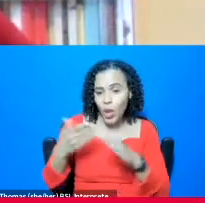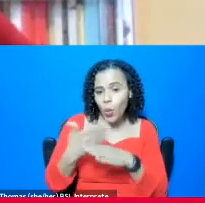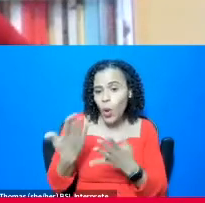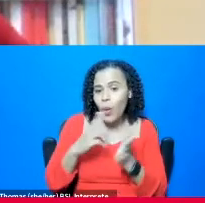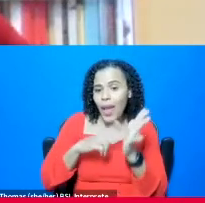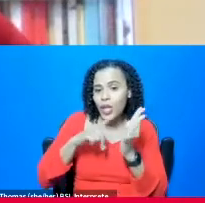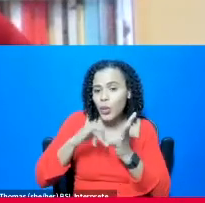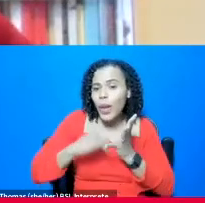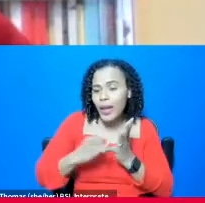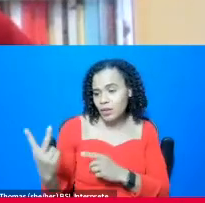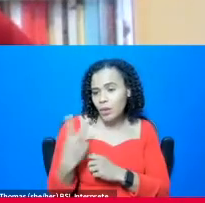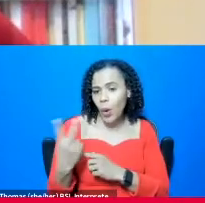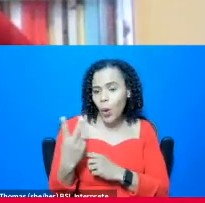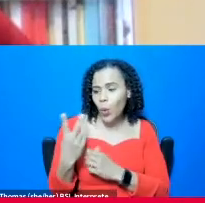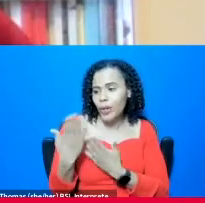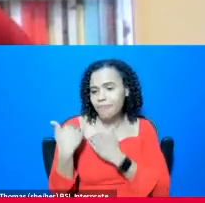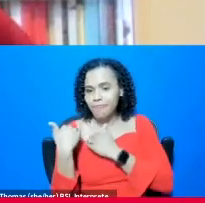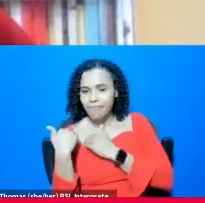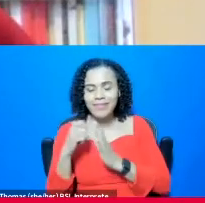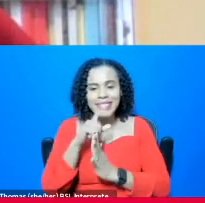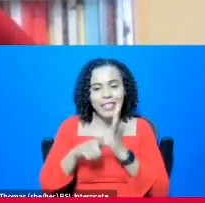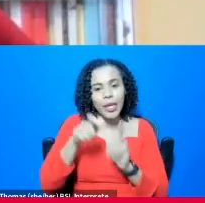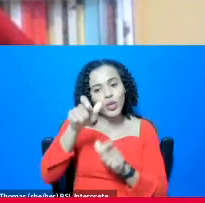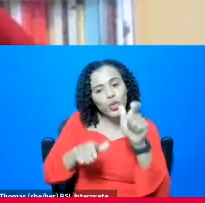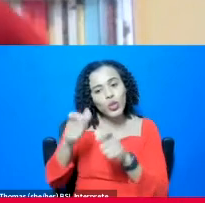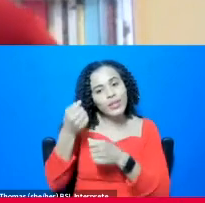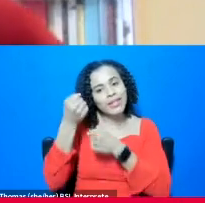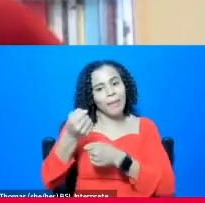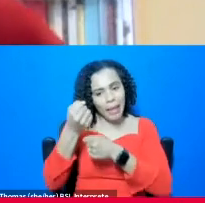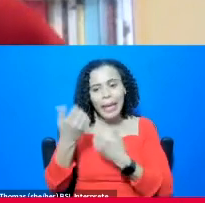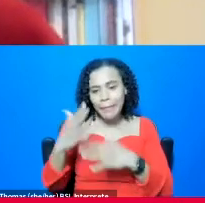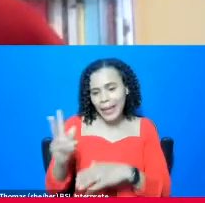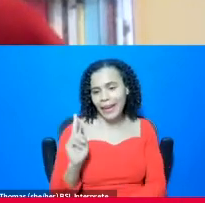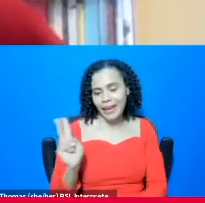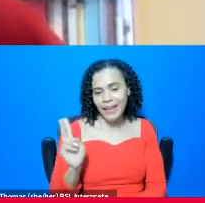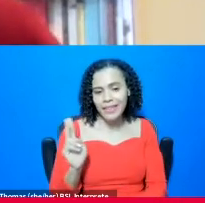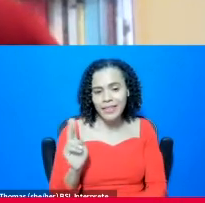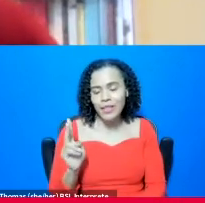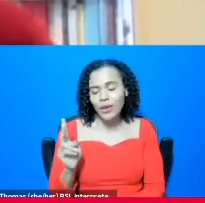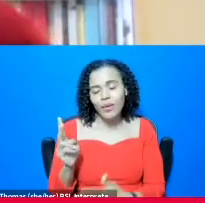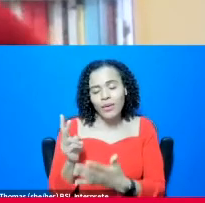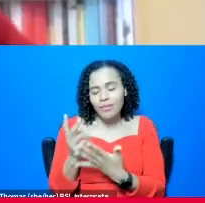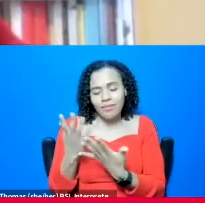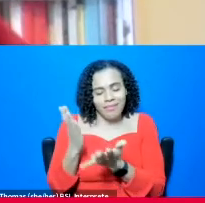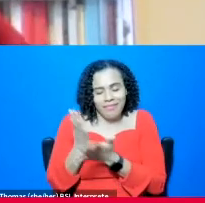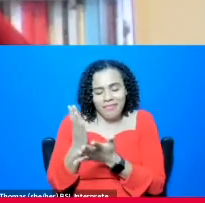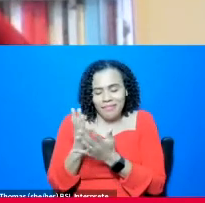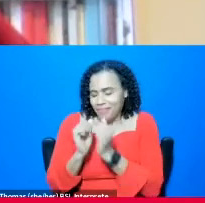the Disabled Students Campaign together. So again, yeah, massive, lots and lots of love for